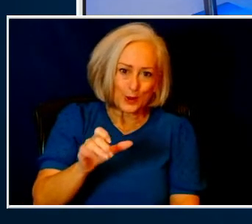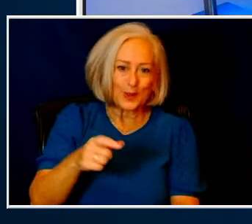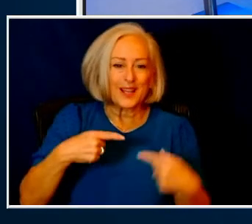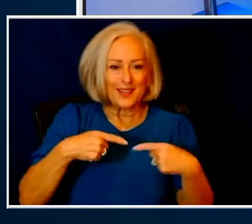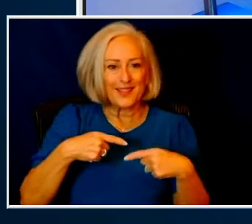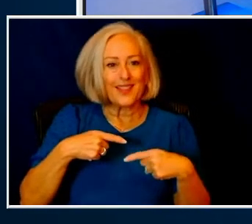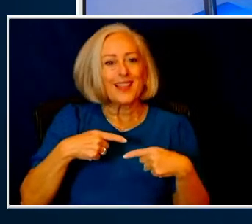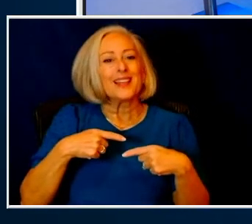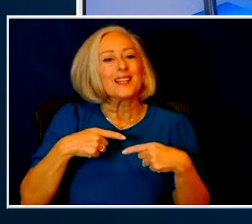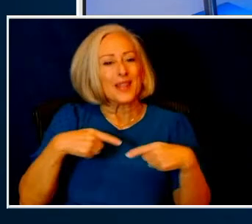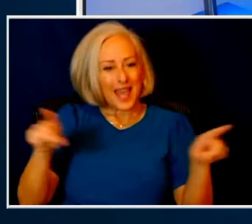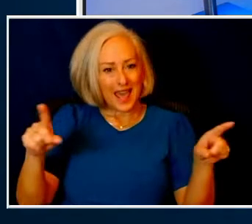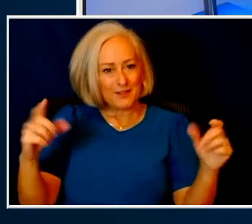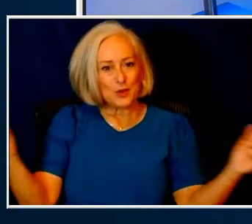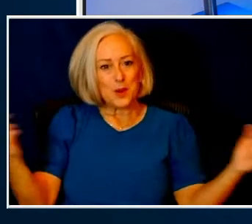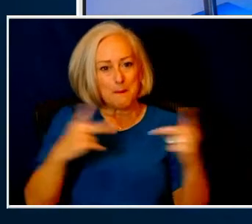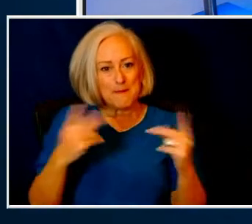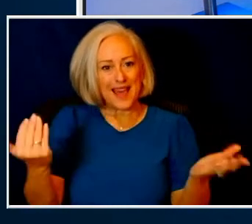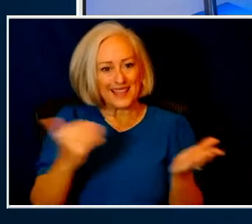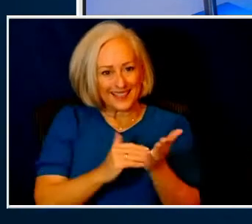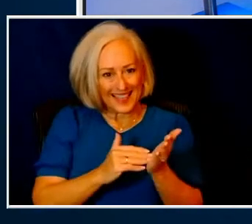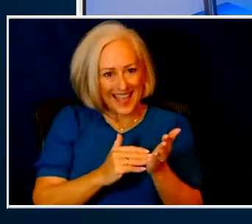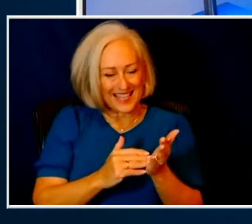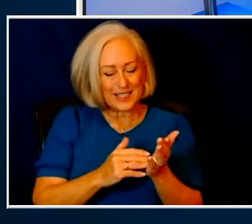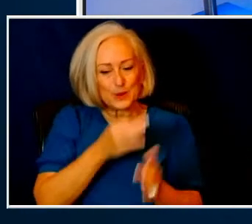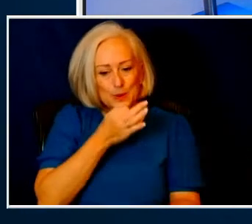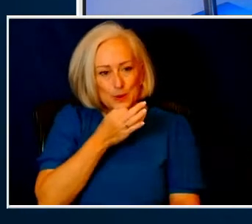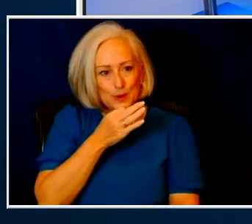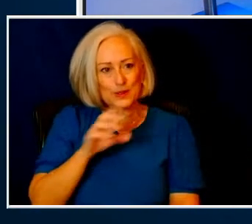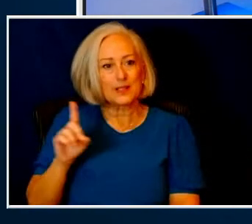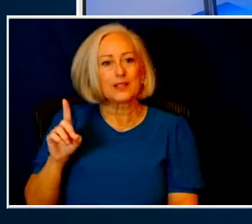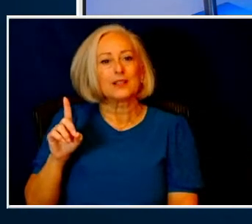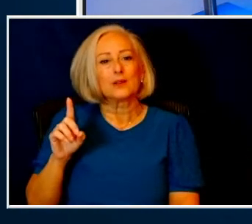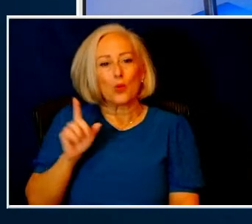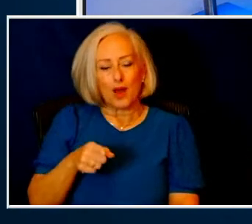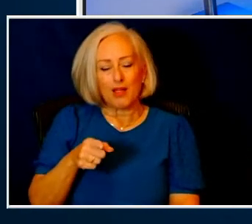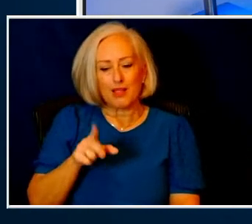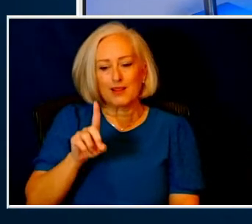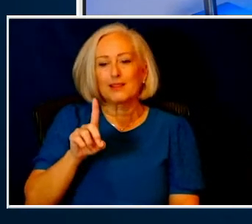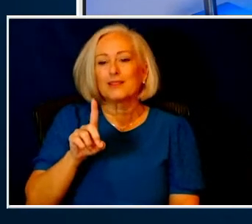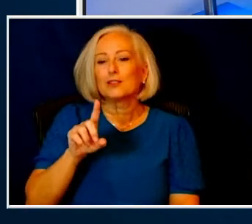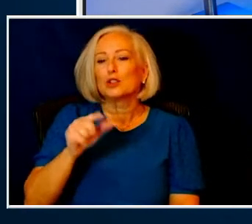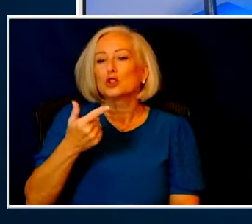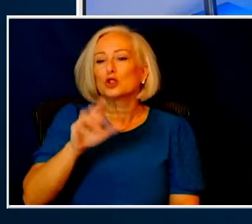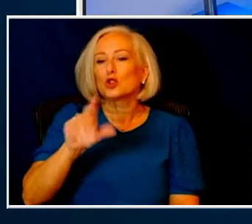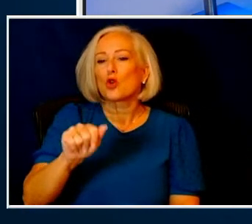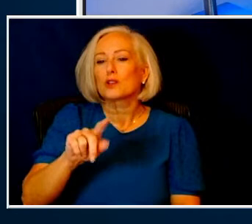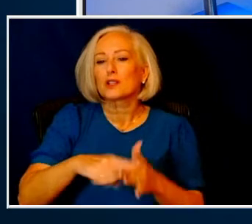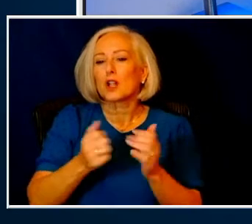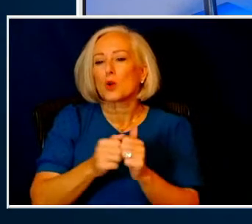Let's get some final thoughts. Dr. Herman, I'm going to start with you, Georgia. Sure.